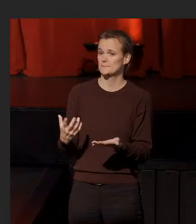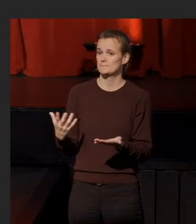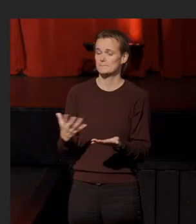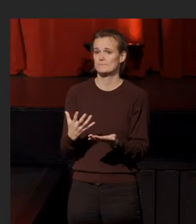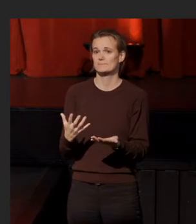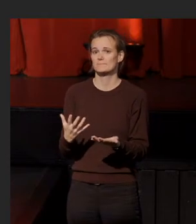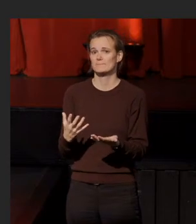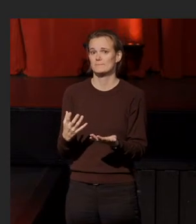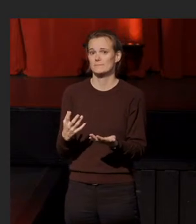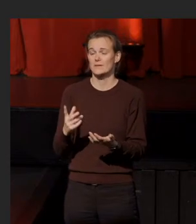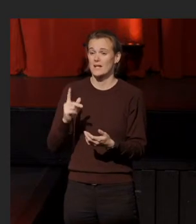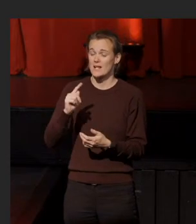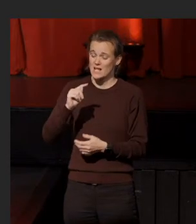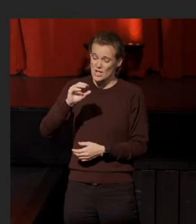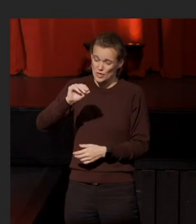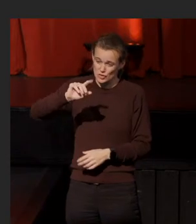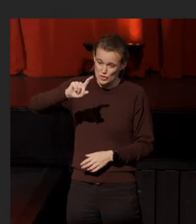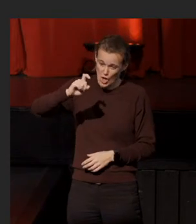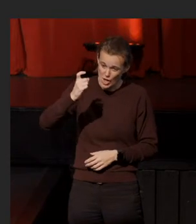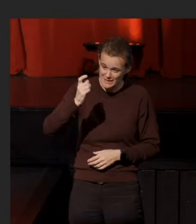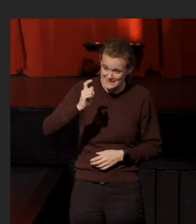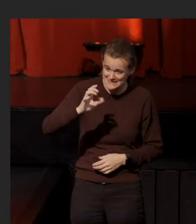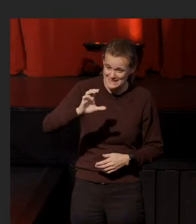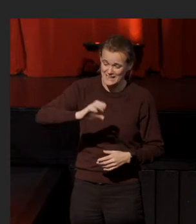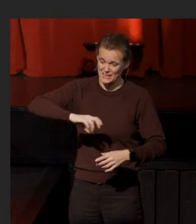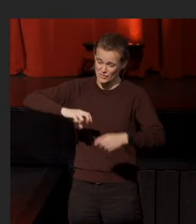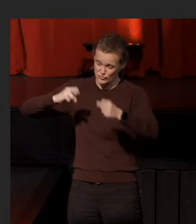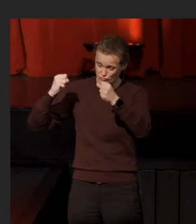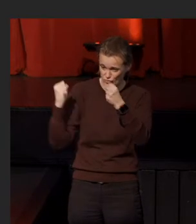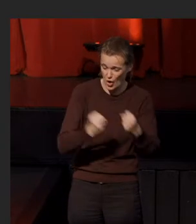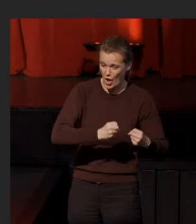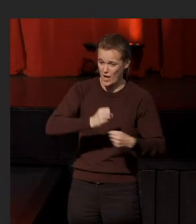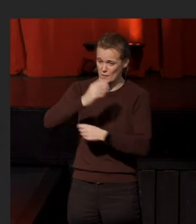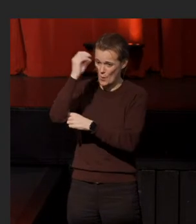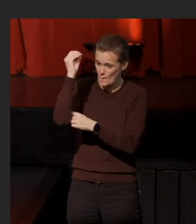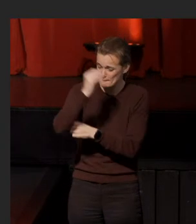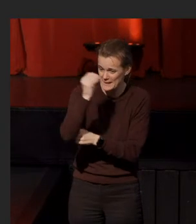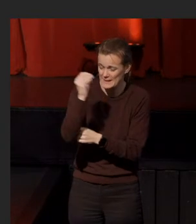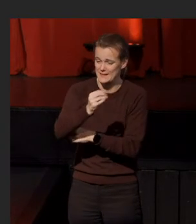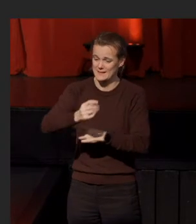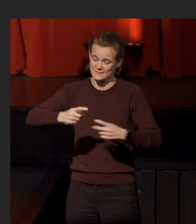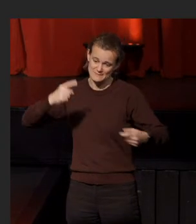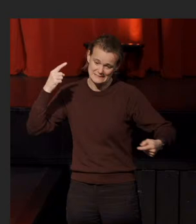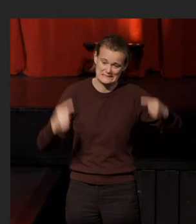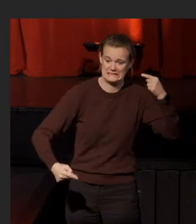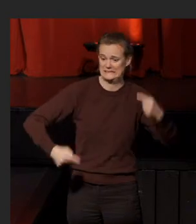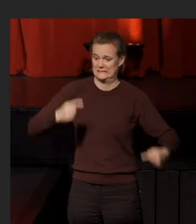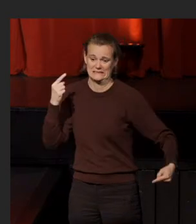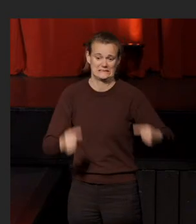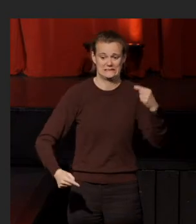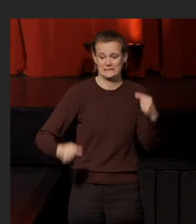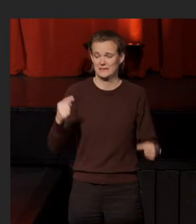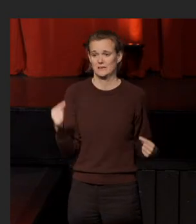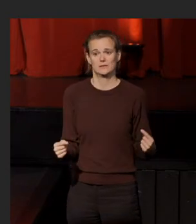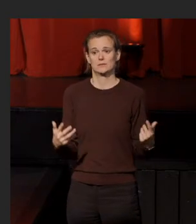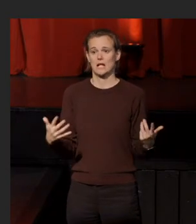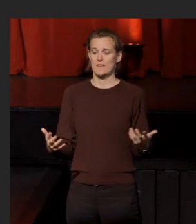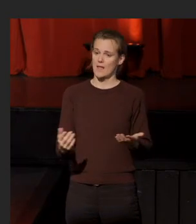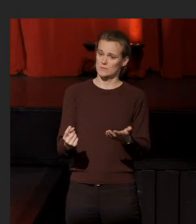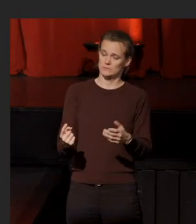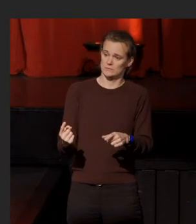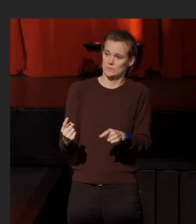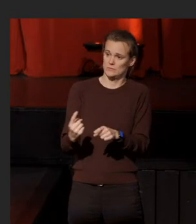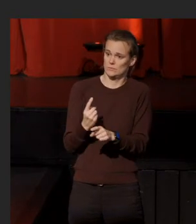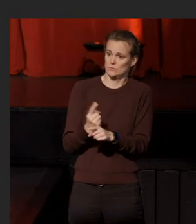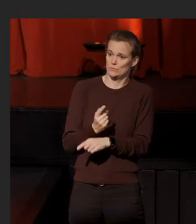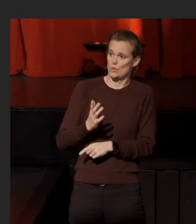toxic, ideologically divided discourse going on where you can't have a sensible, rational